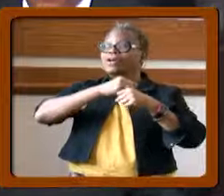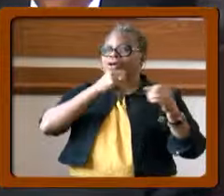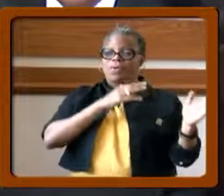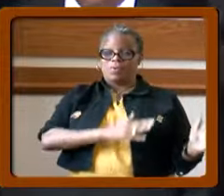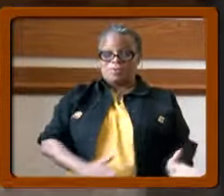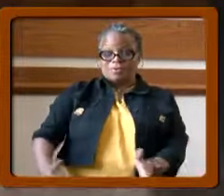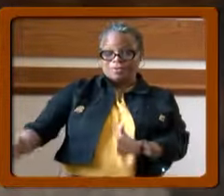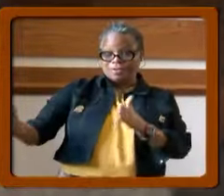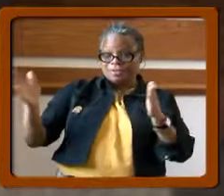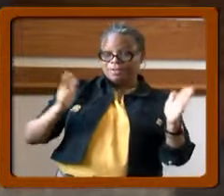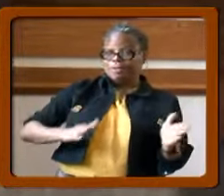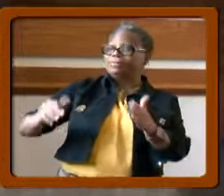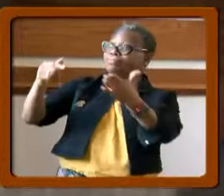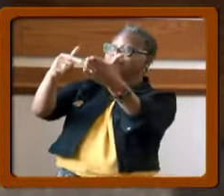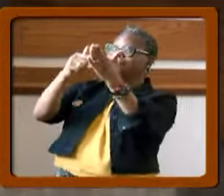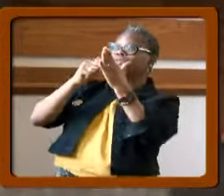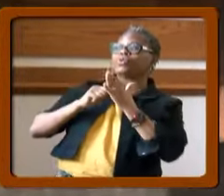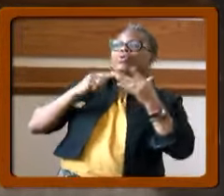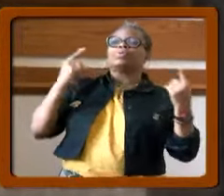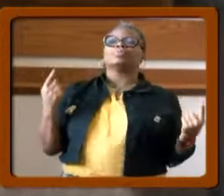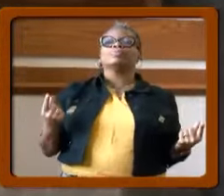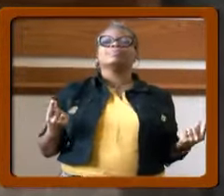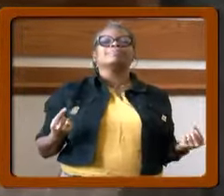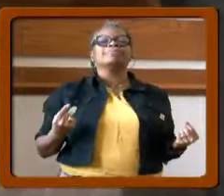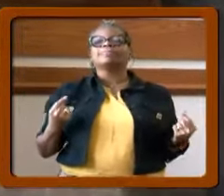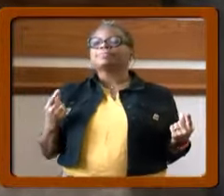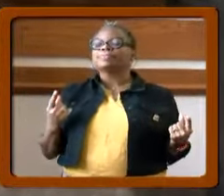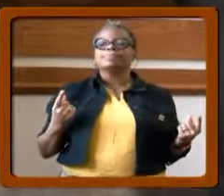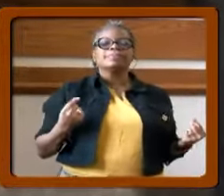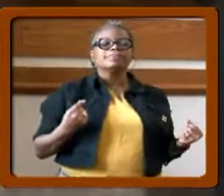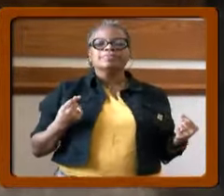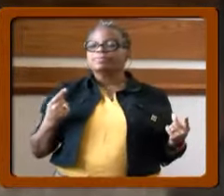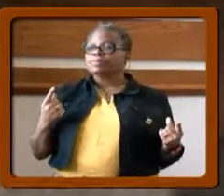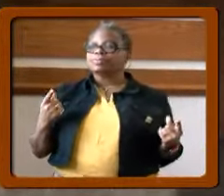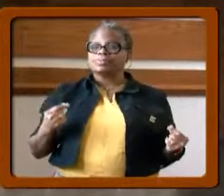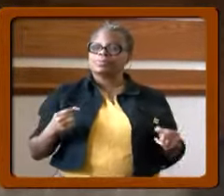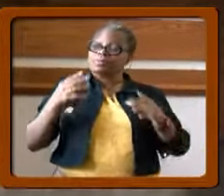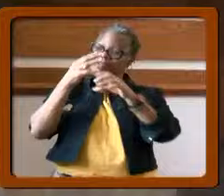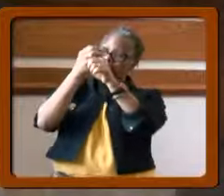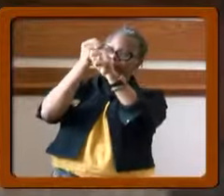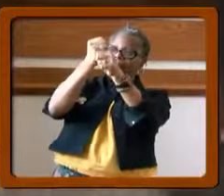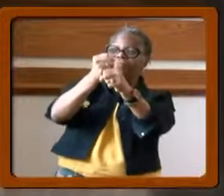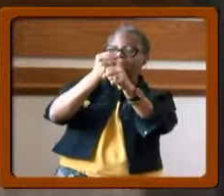but you did it. And I don't know why. Don't know how, but I'm